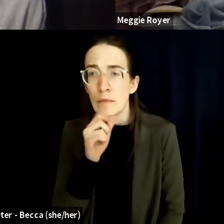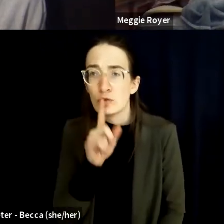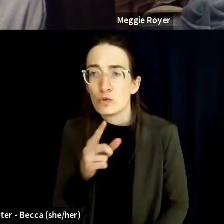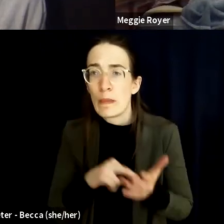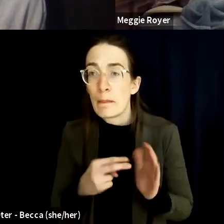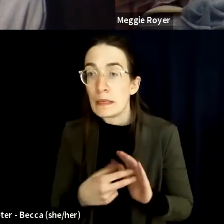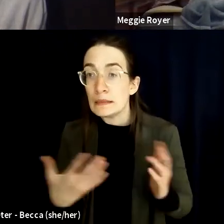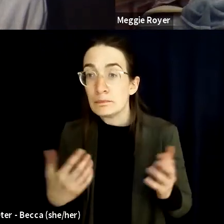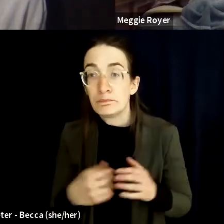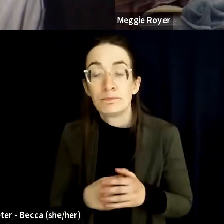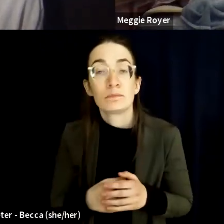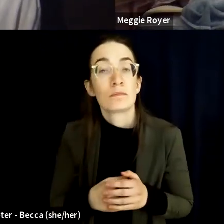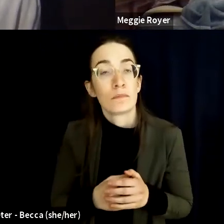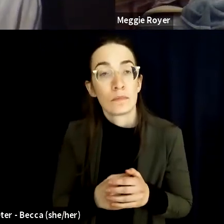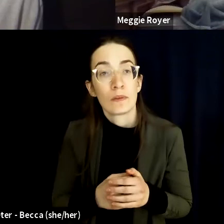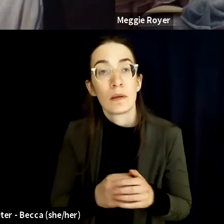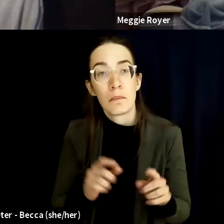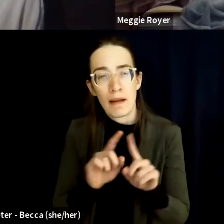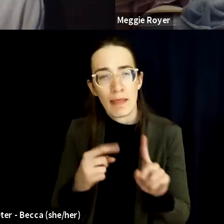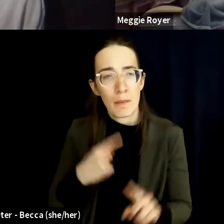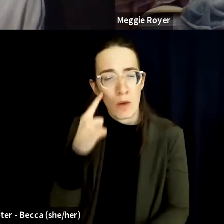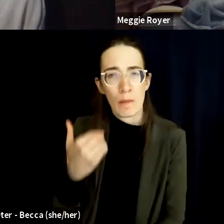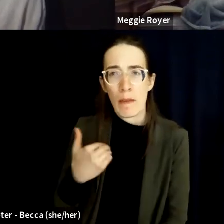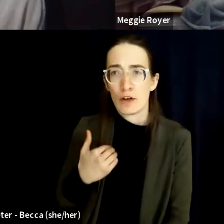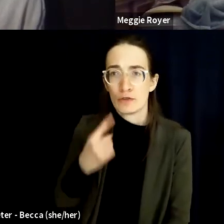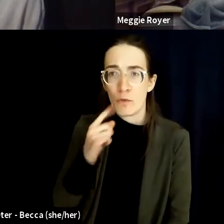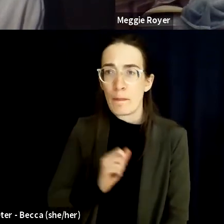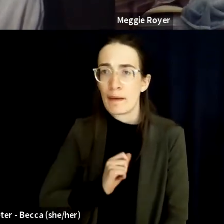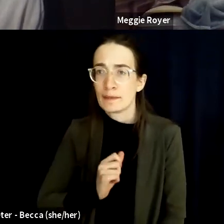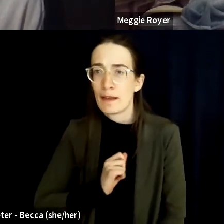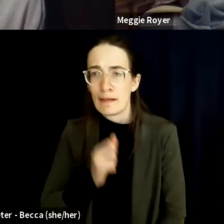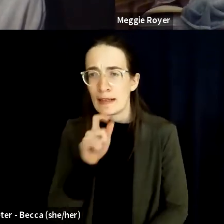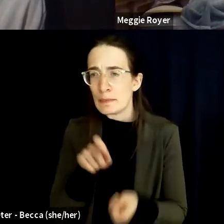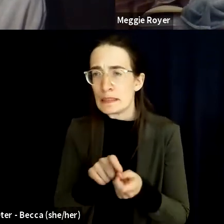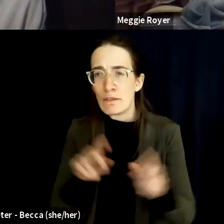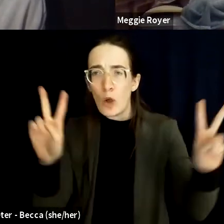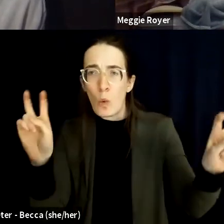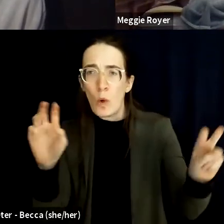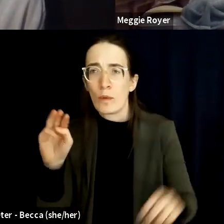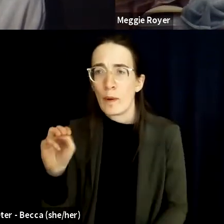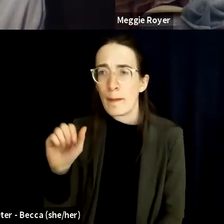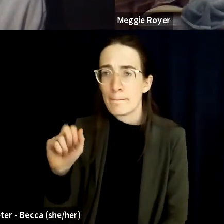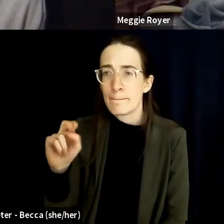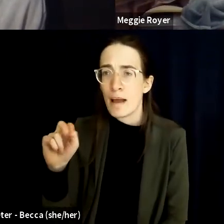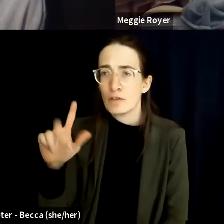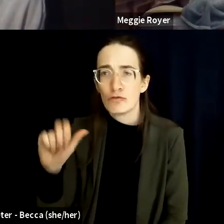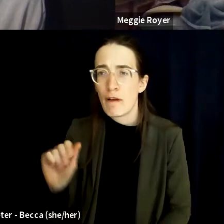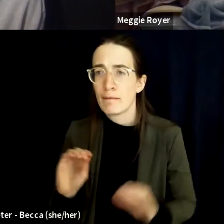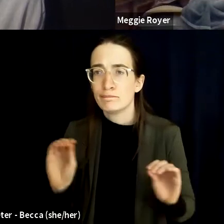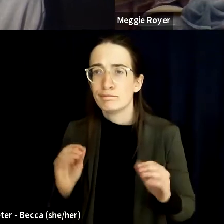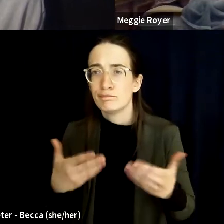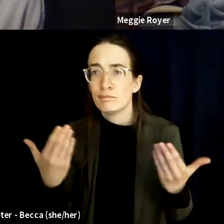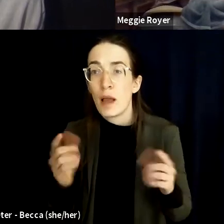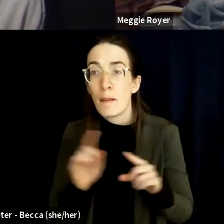When I think about the reminders that I have for myself, I don't really have like a specific quote or mantra that I use. But I find